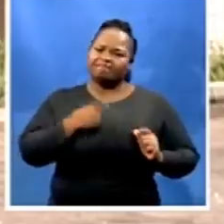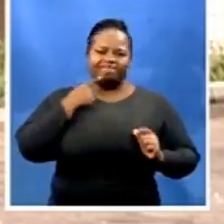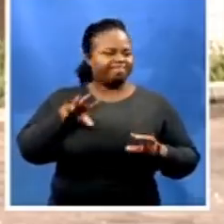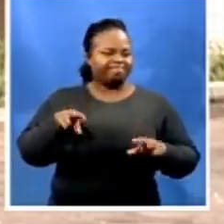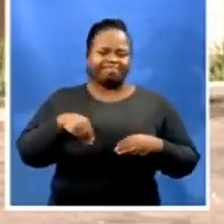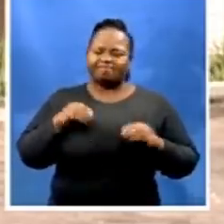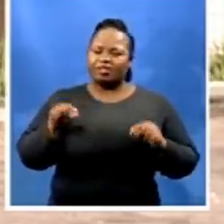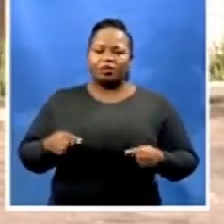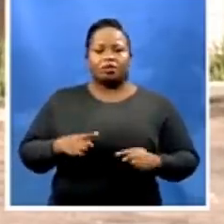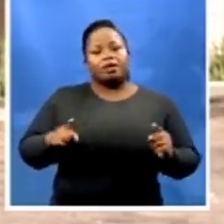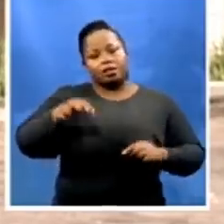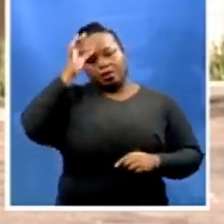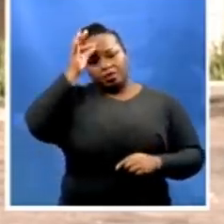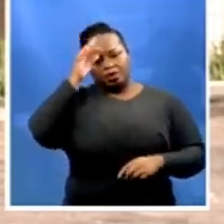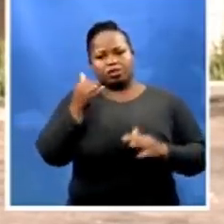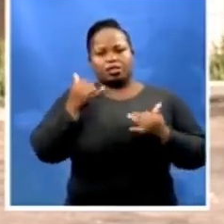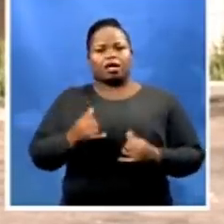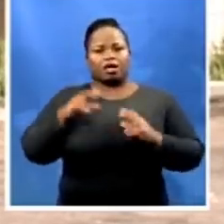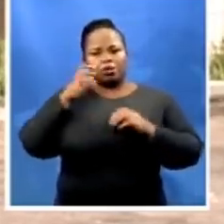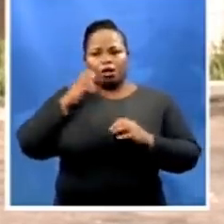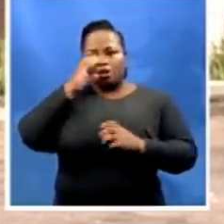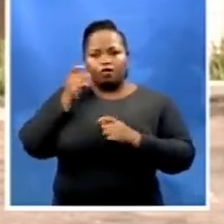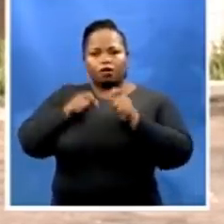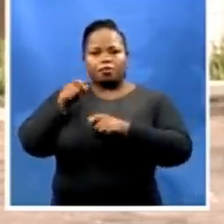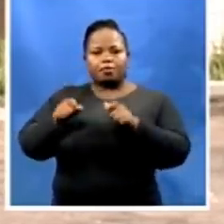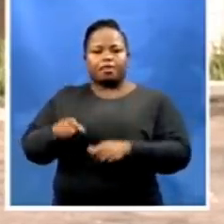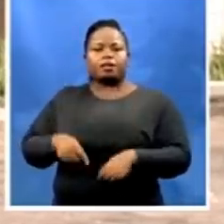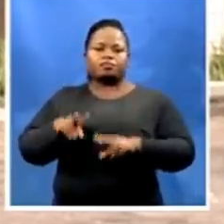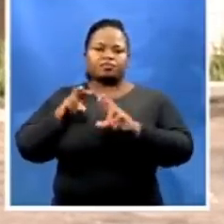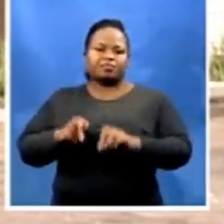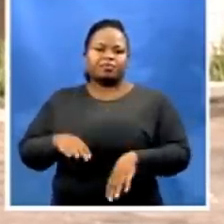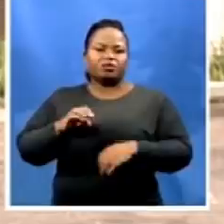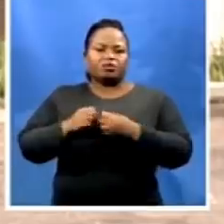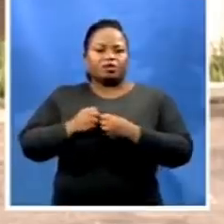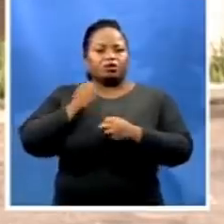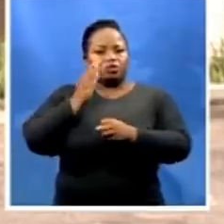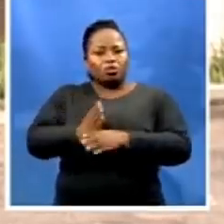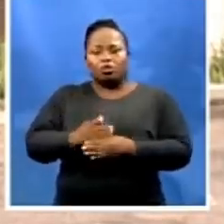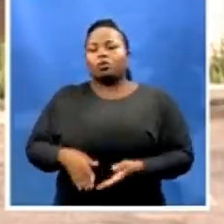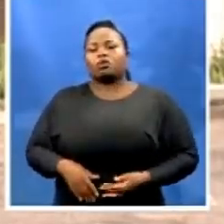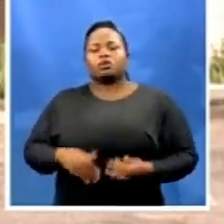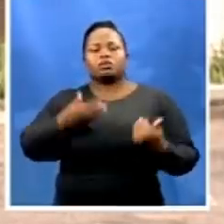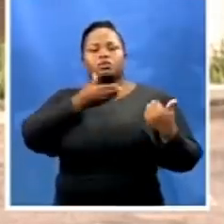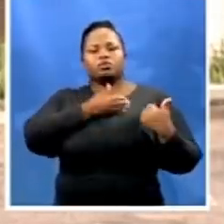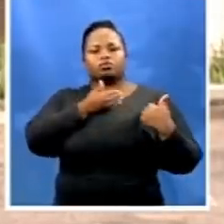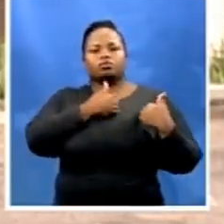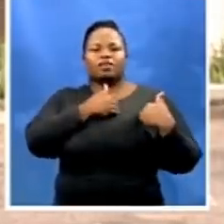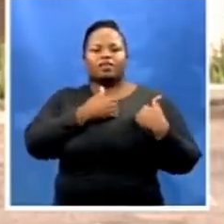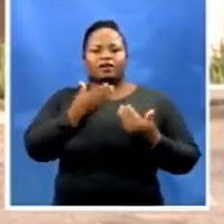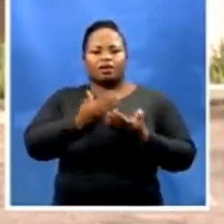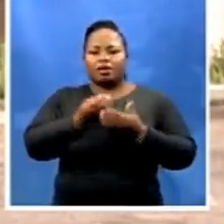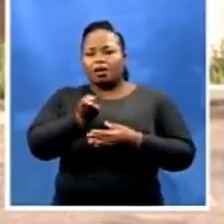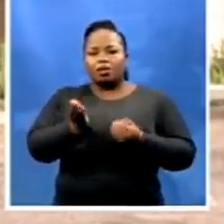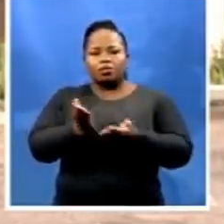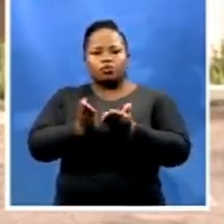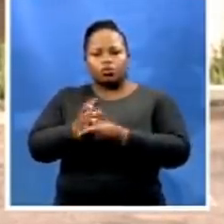of those perpetrators. They are ensuring that the schools are being monitored. We do know that the police are also circulating in this